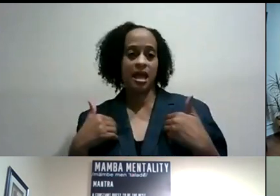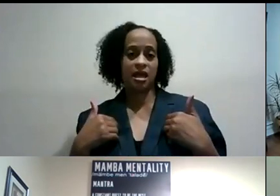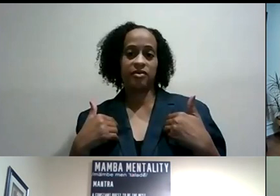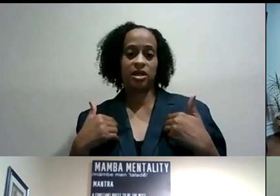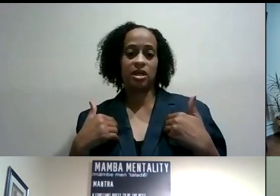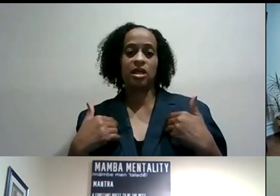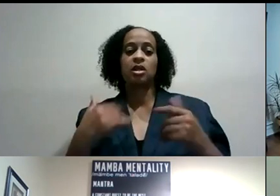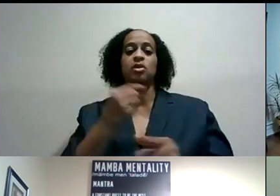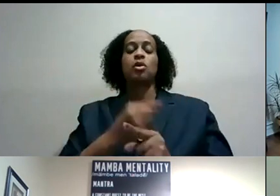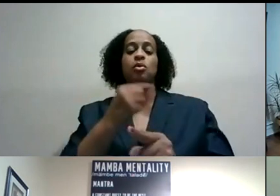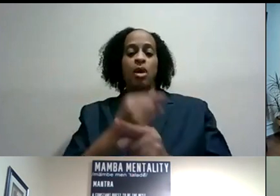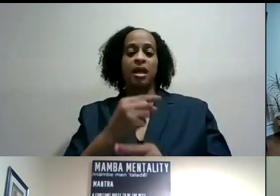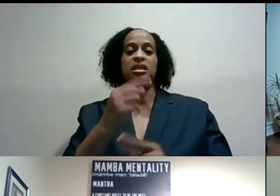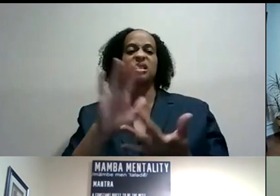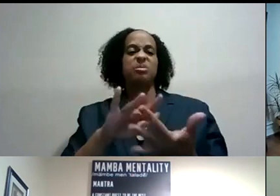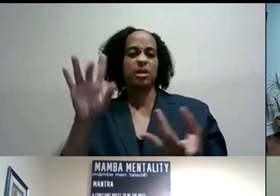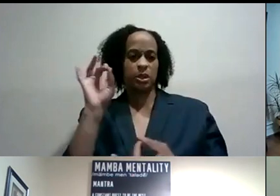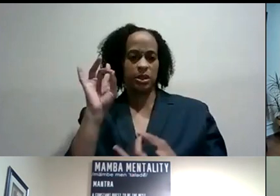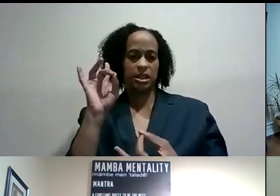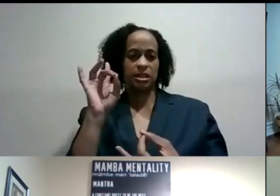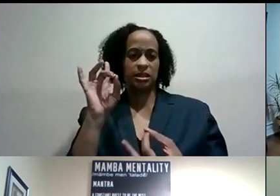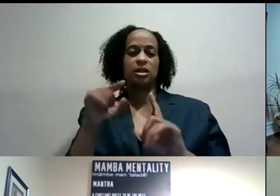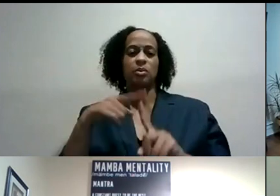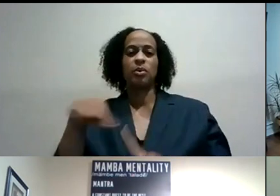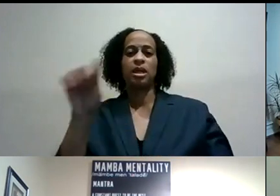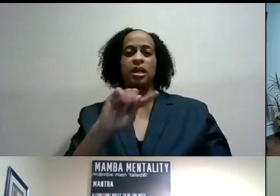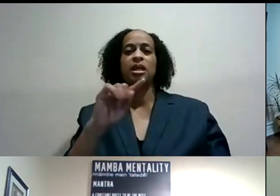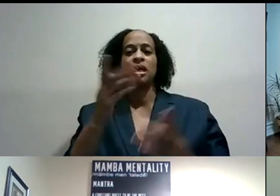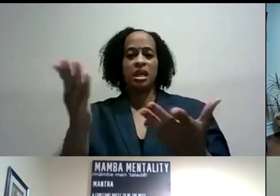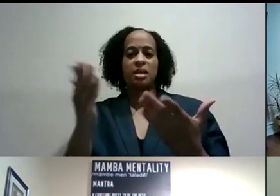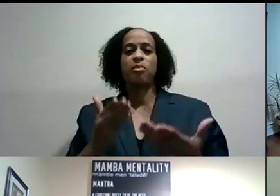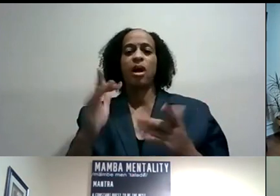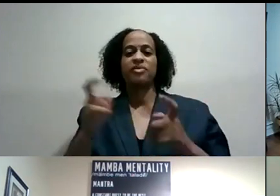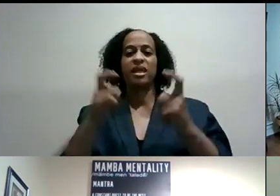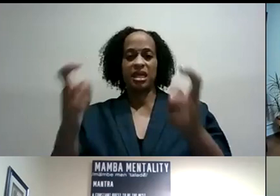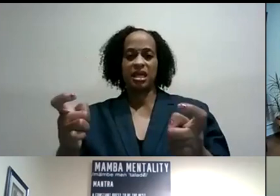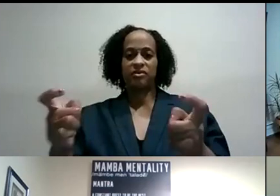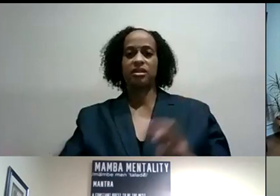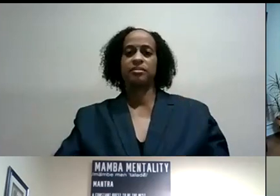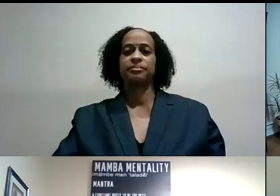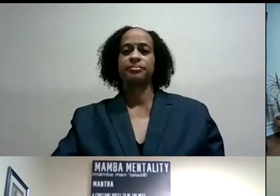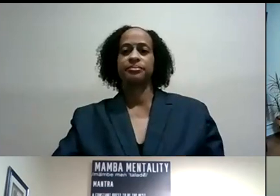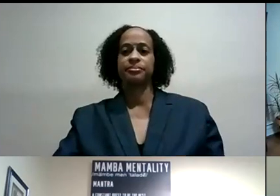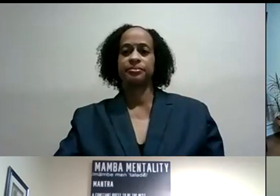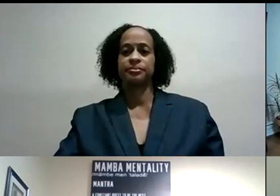the right spirit when he brought the gift. And you know,